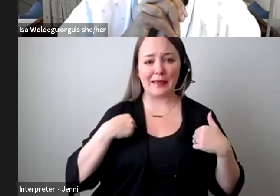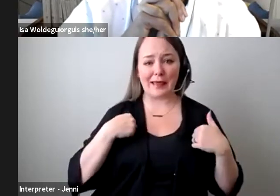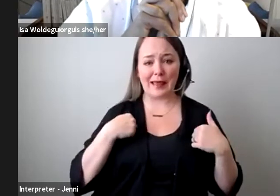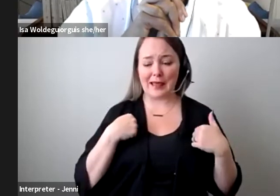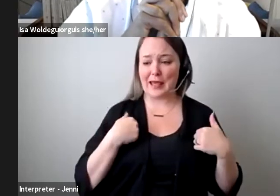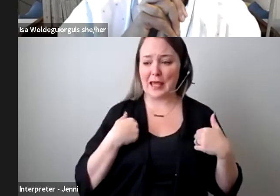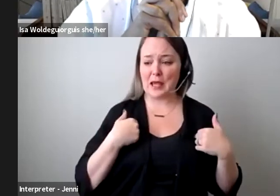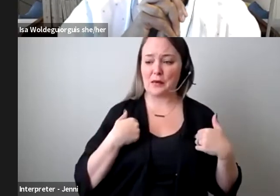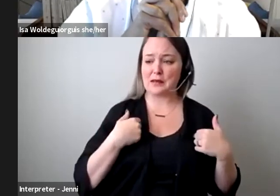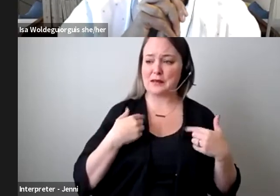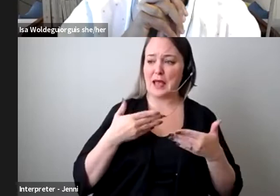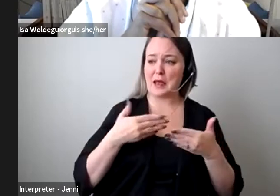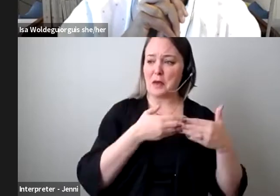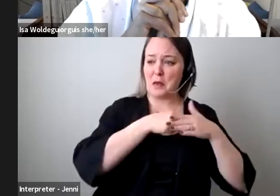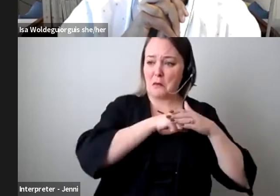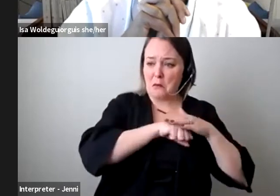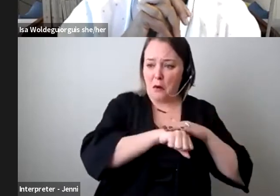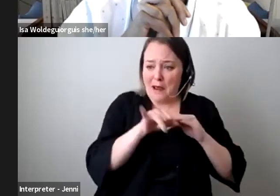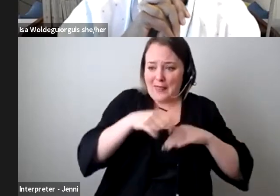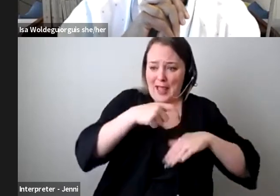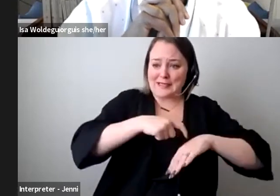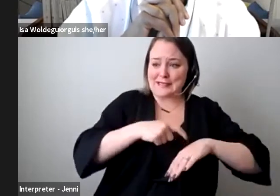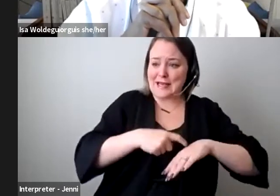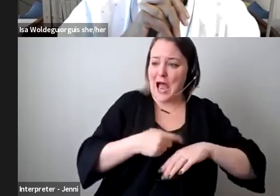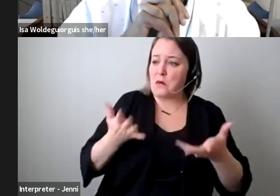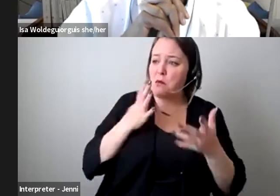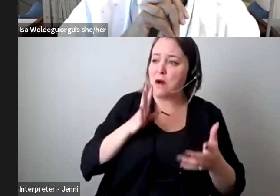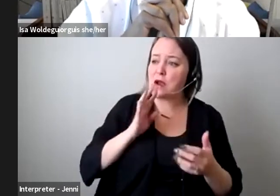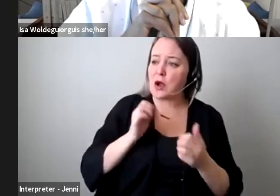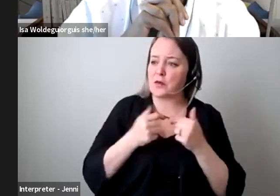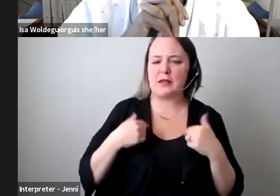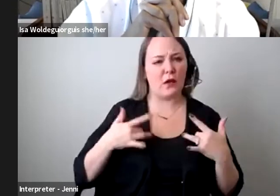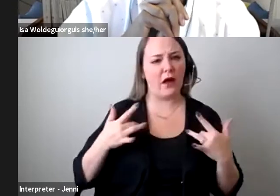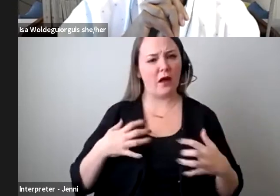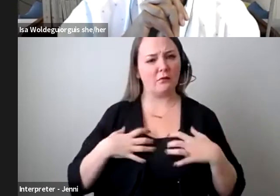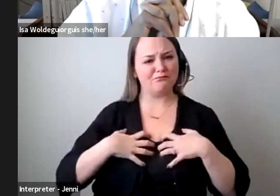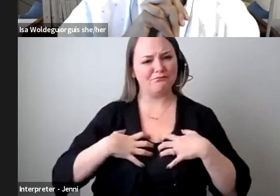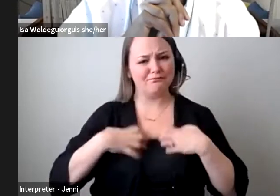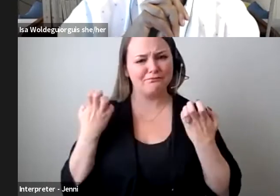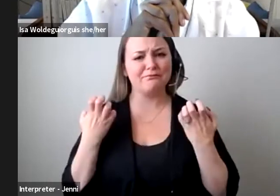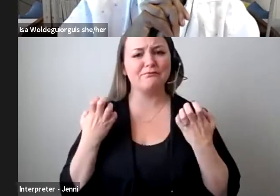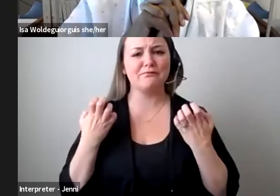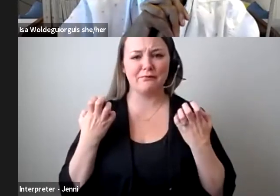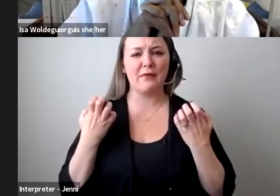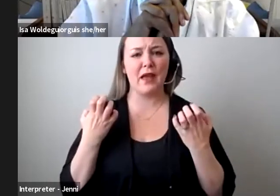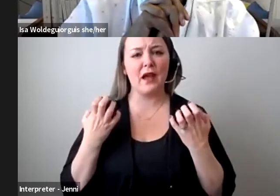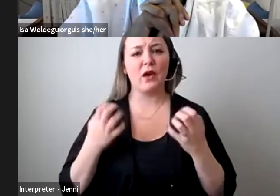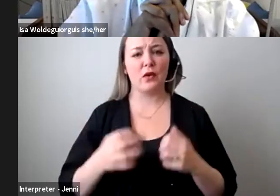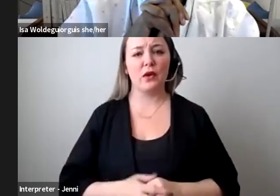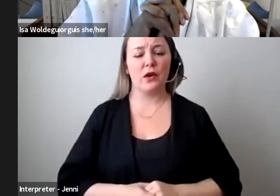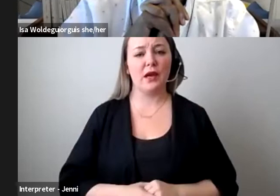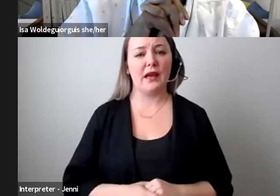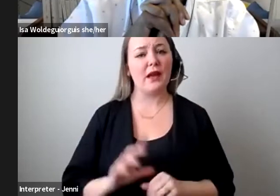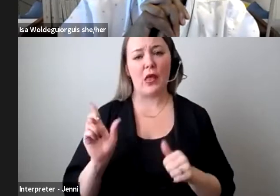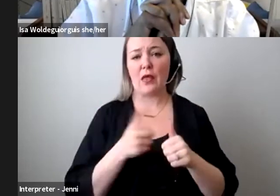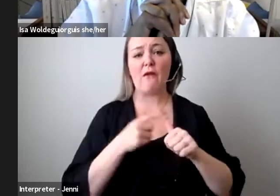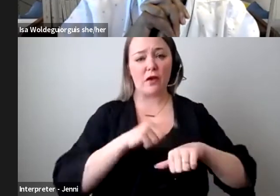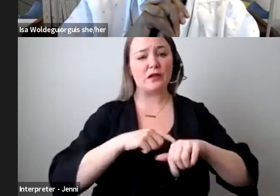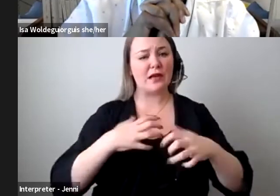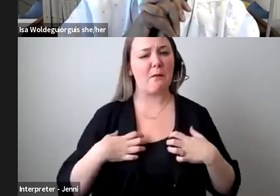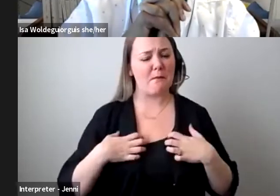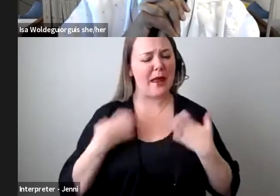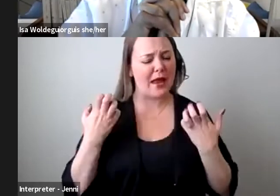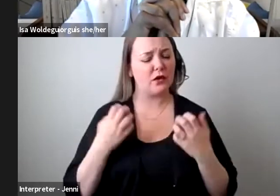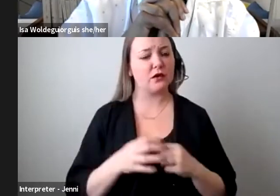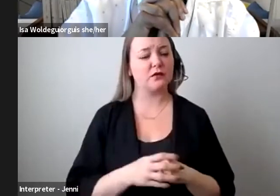they wanted to talk to me. So that moment, I was really angry. I was angered. That's what I felt the first time. I was angered.